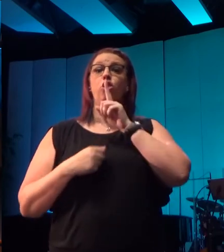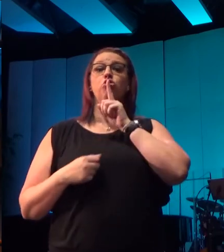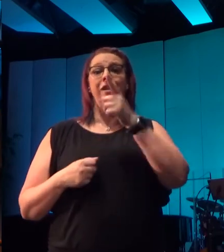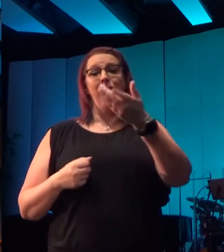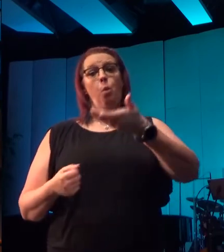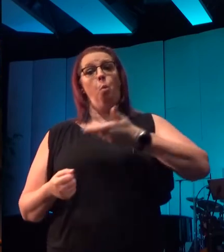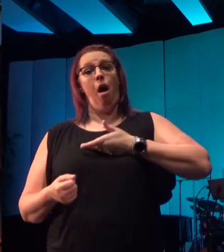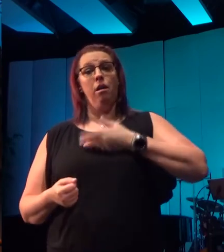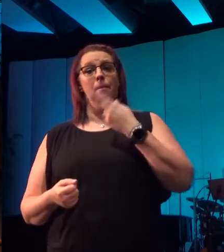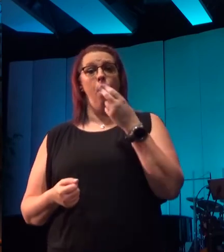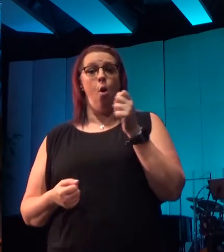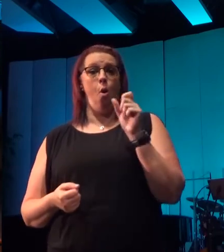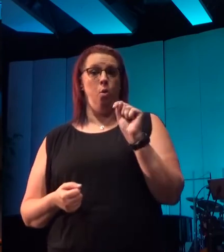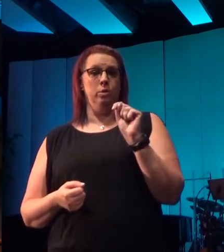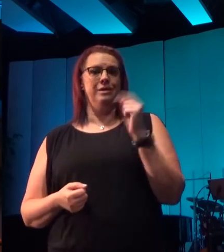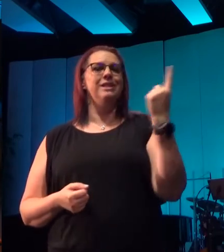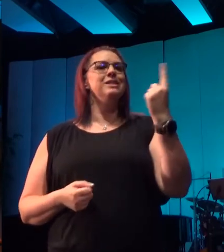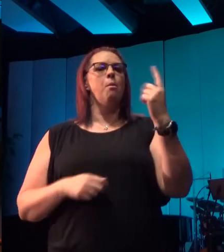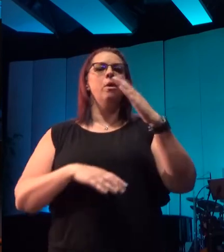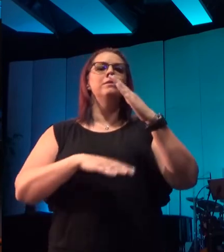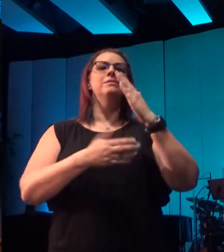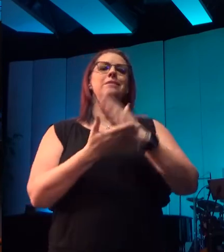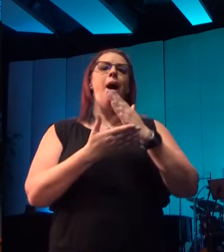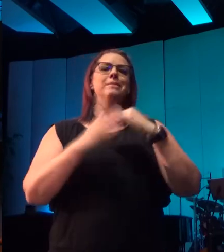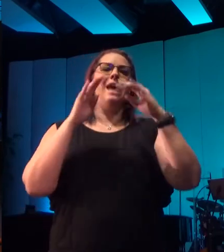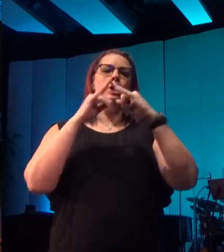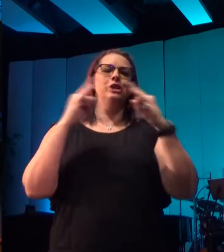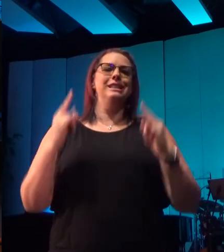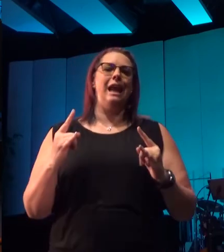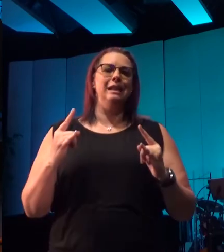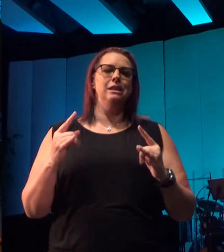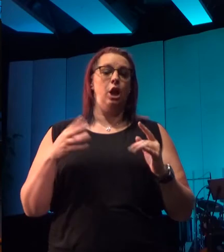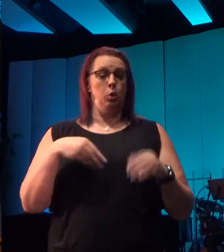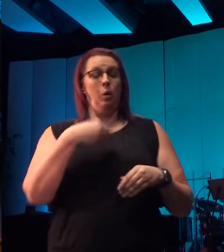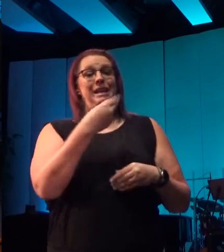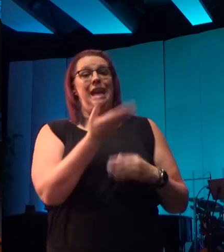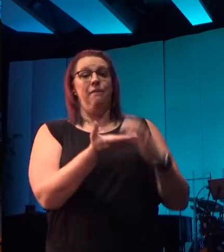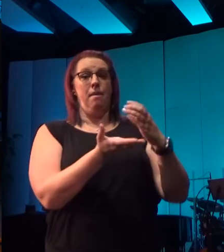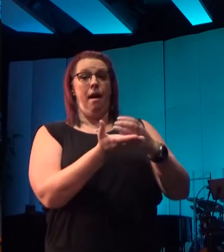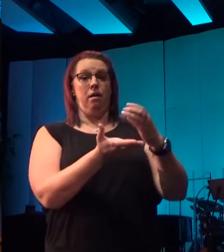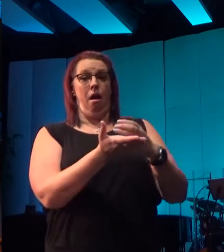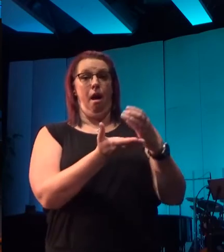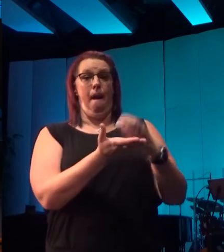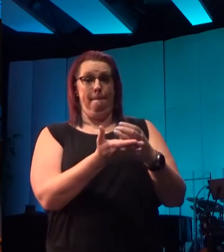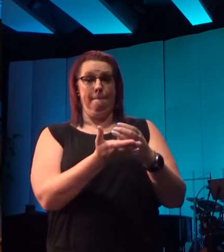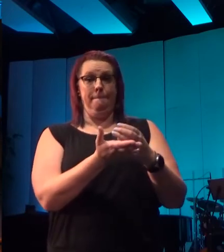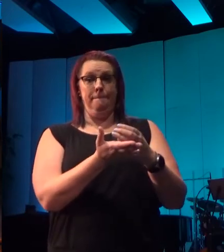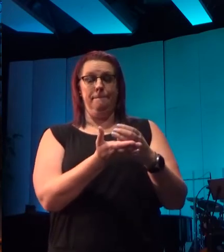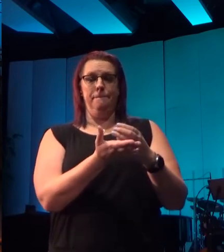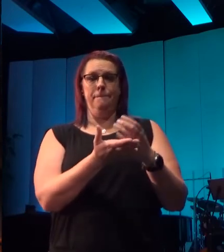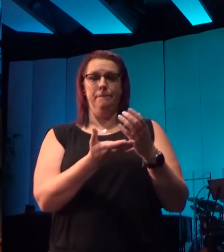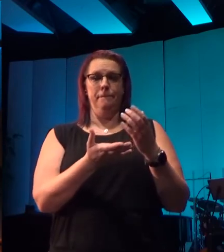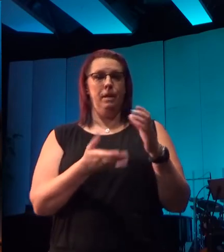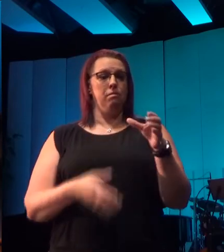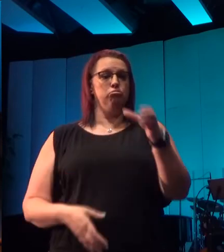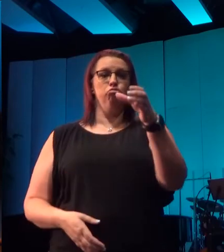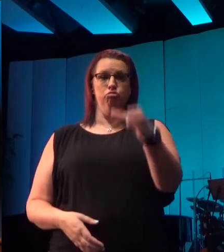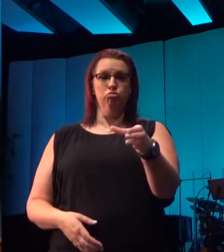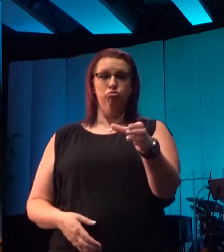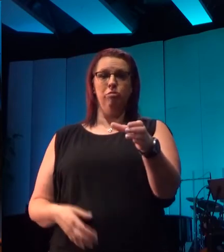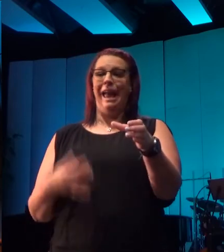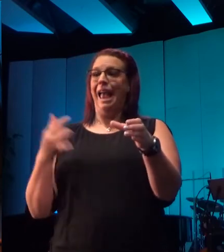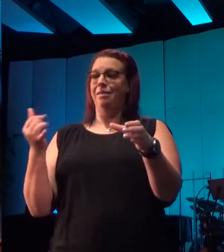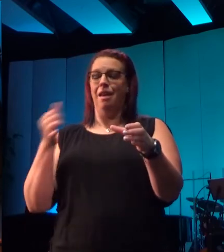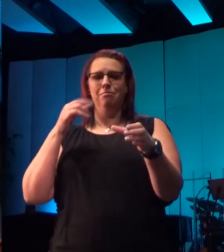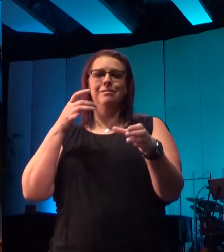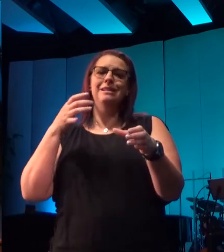somebody stopped by your tent or your abode, you gave them a cup, and then you brought out a tea or some refreshment, and you not only filled